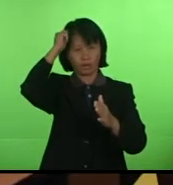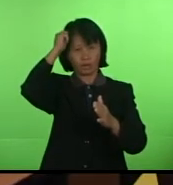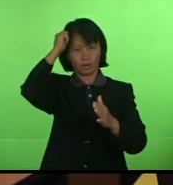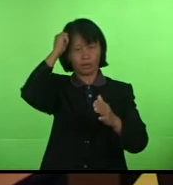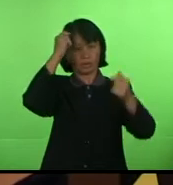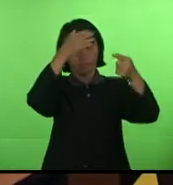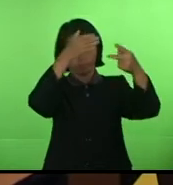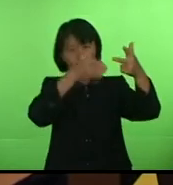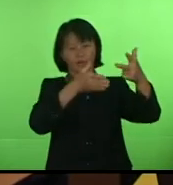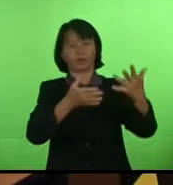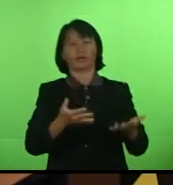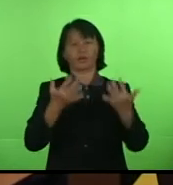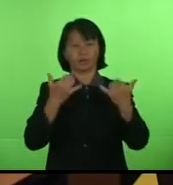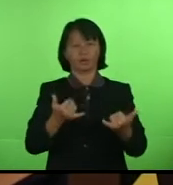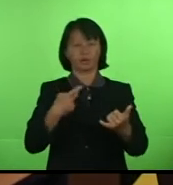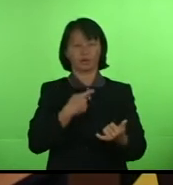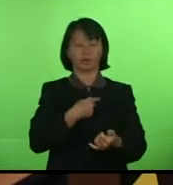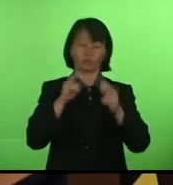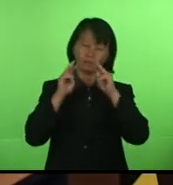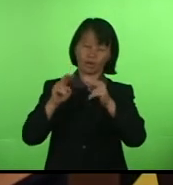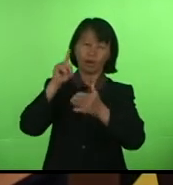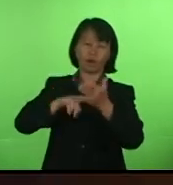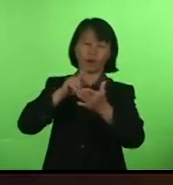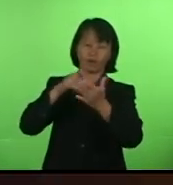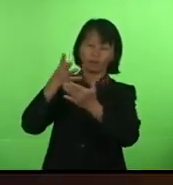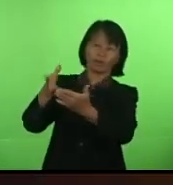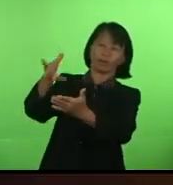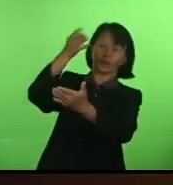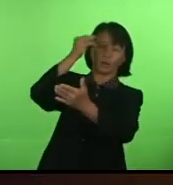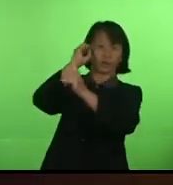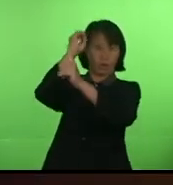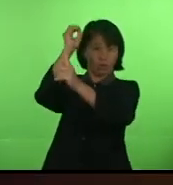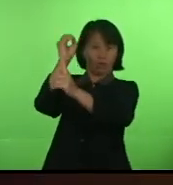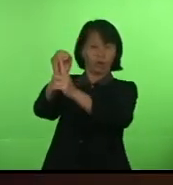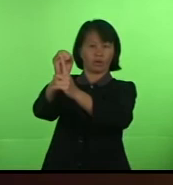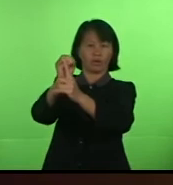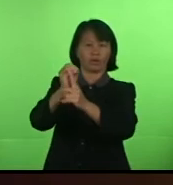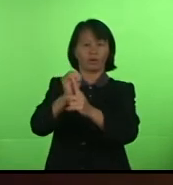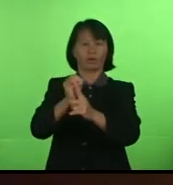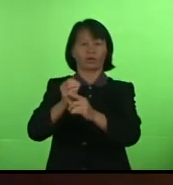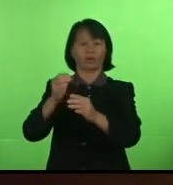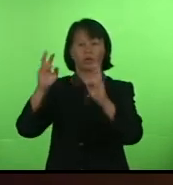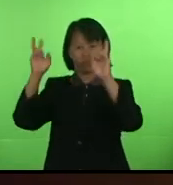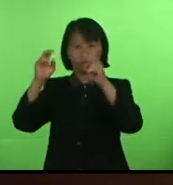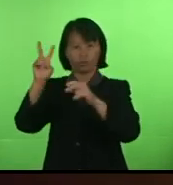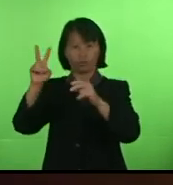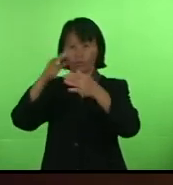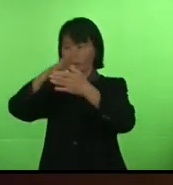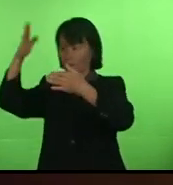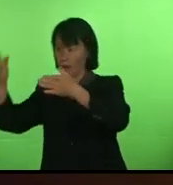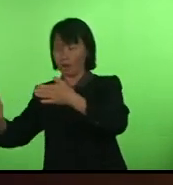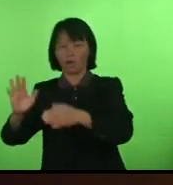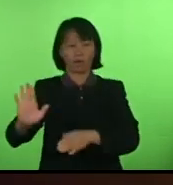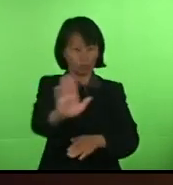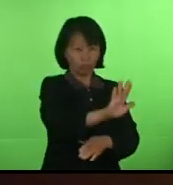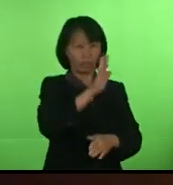let us see what are the learning objectives. Now, by the end of this topic, all of you should be able to